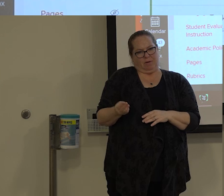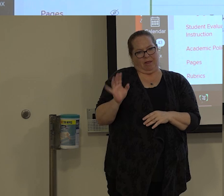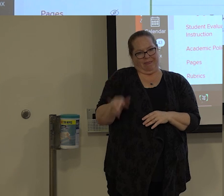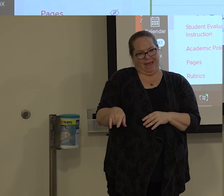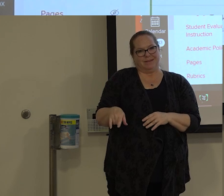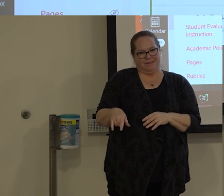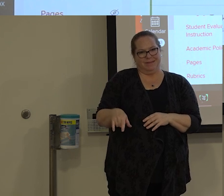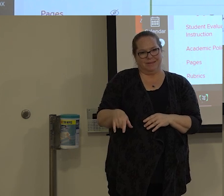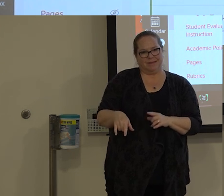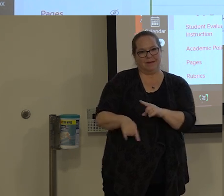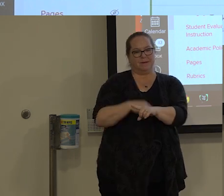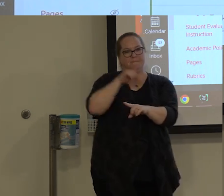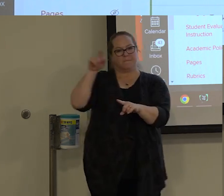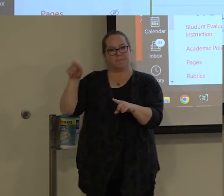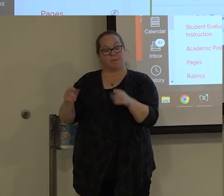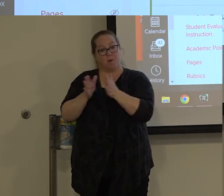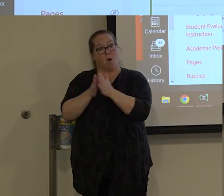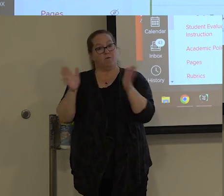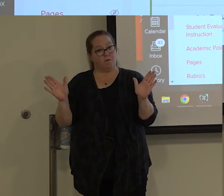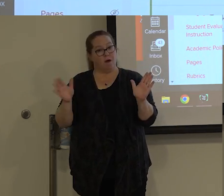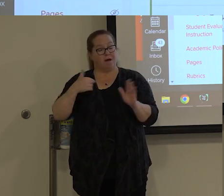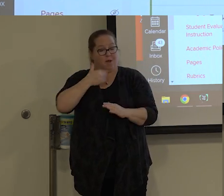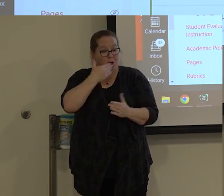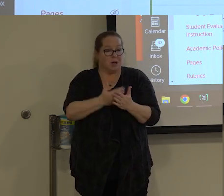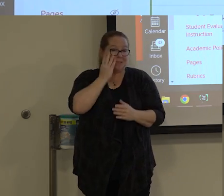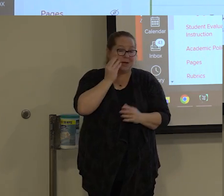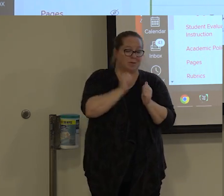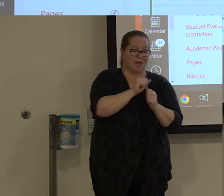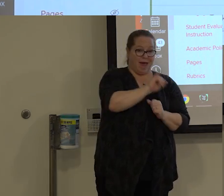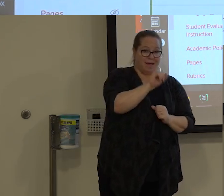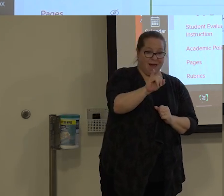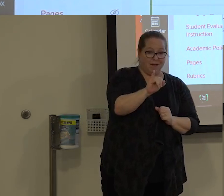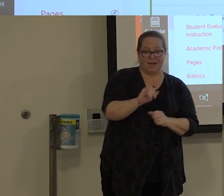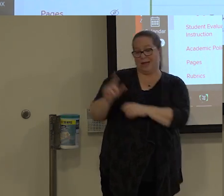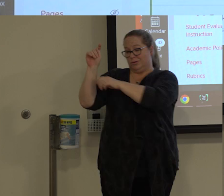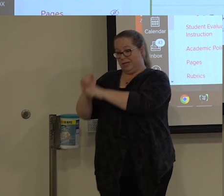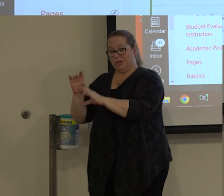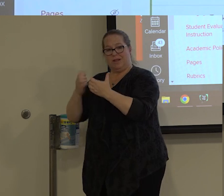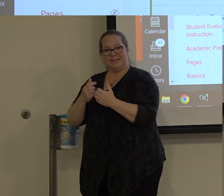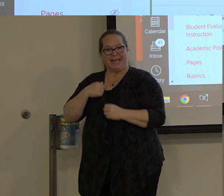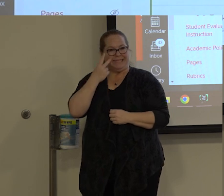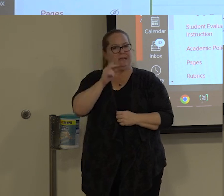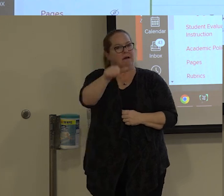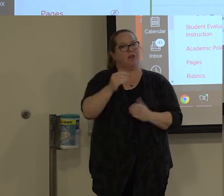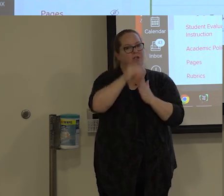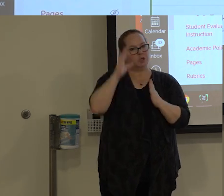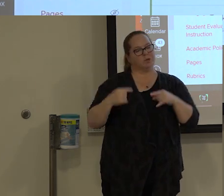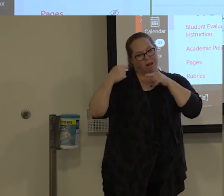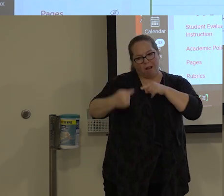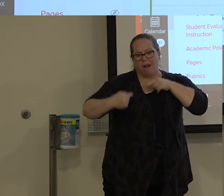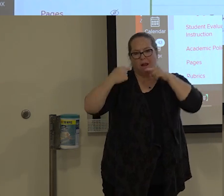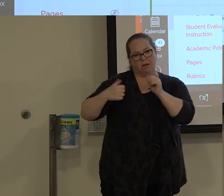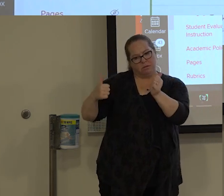I'm going to skip a bit here, but he says, overall, while I've had a good experience with II and traditional classroom courses, I could see other students struggling to